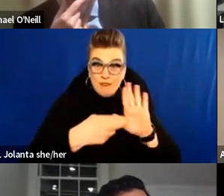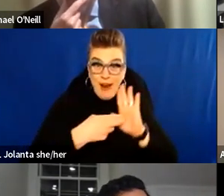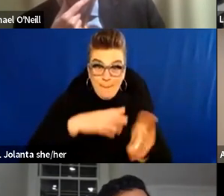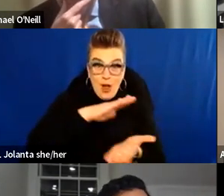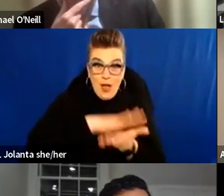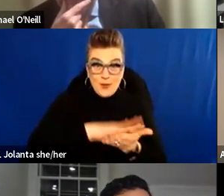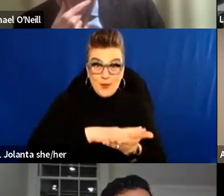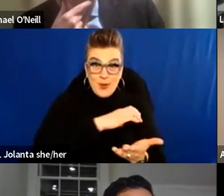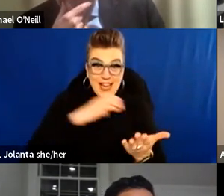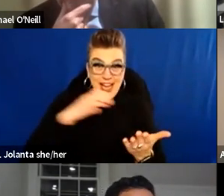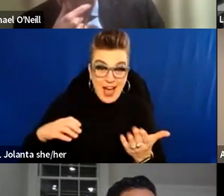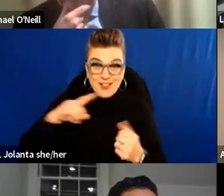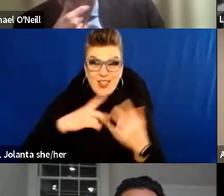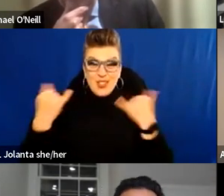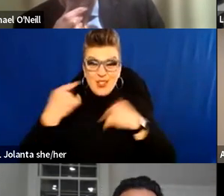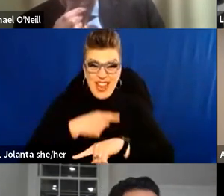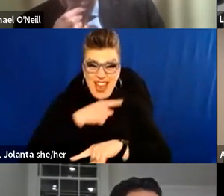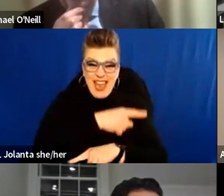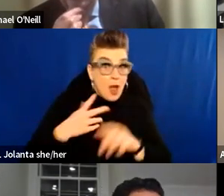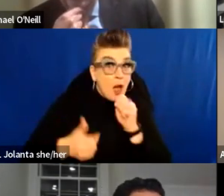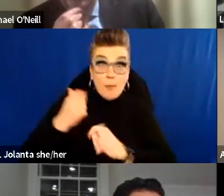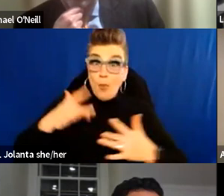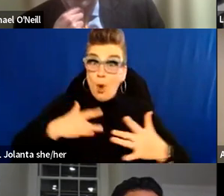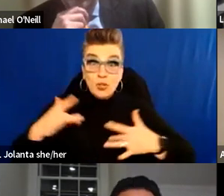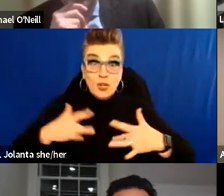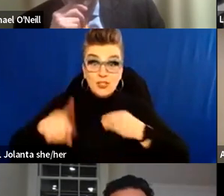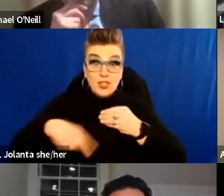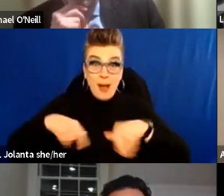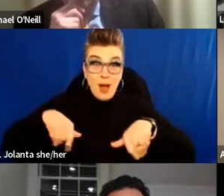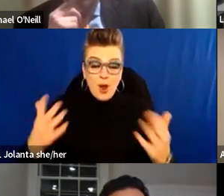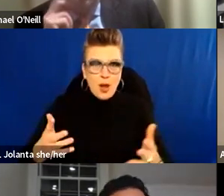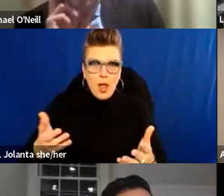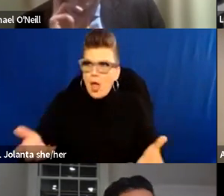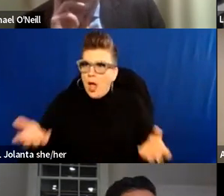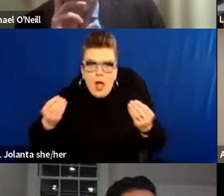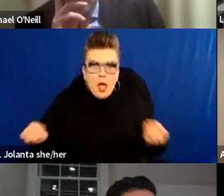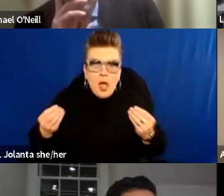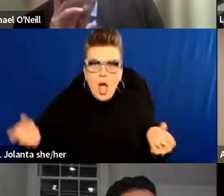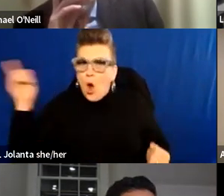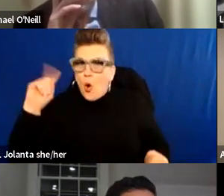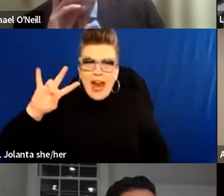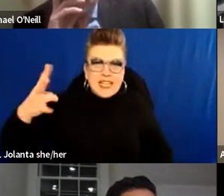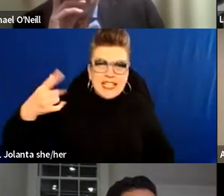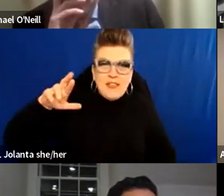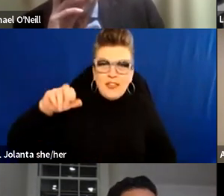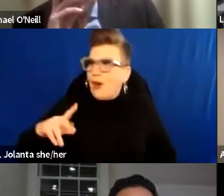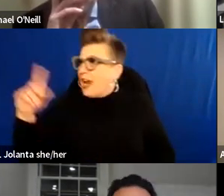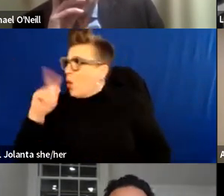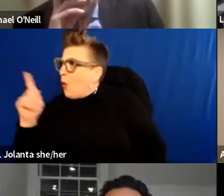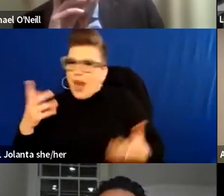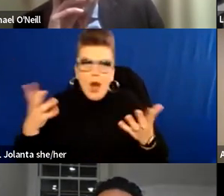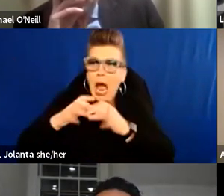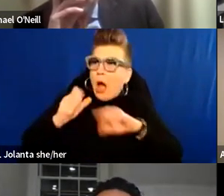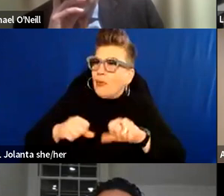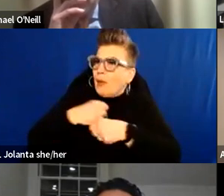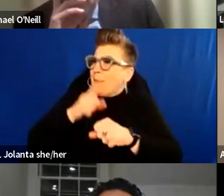council um today she was most concerned uh on how where the seventh and eighth graders going to be in the building how can we make